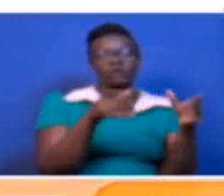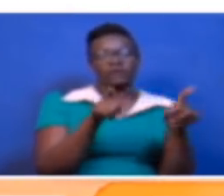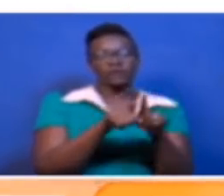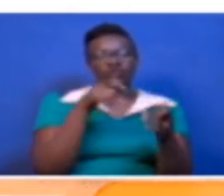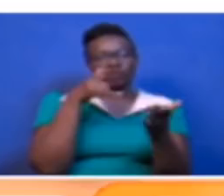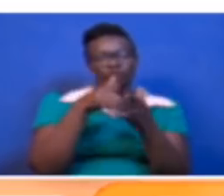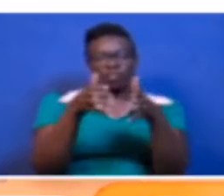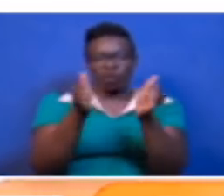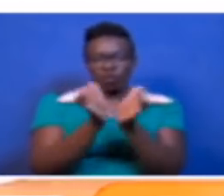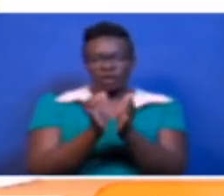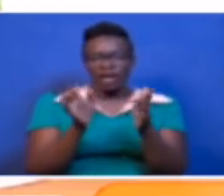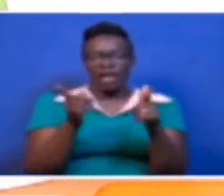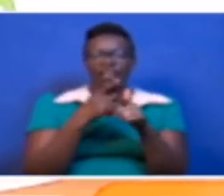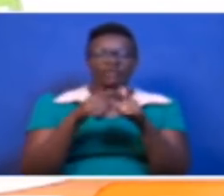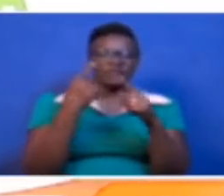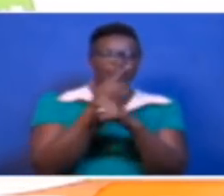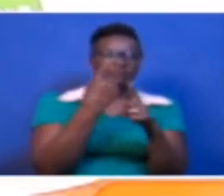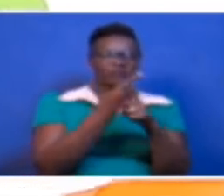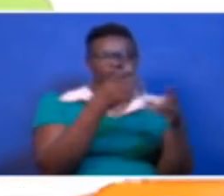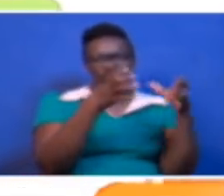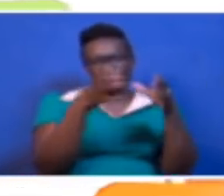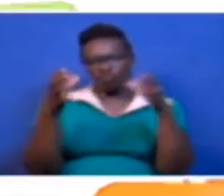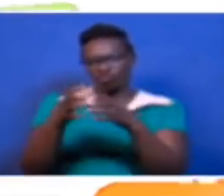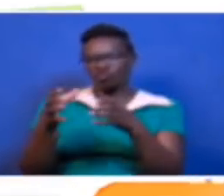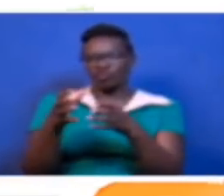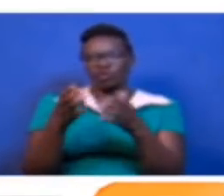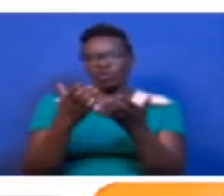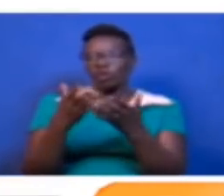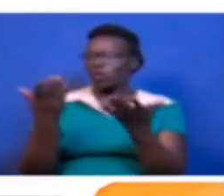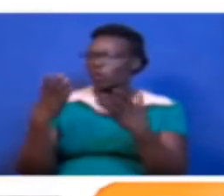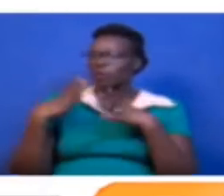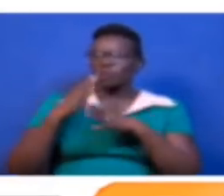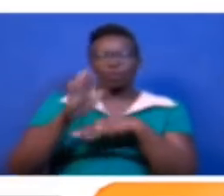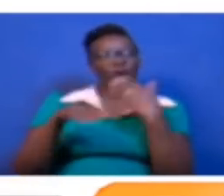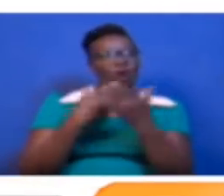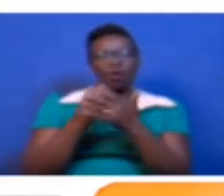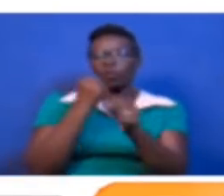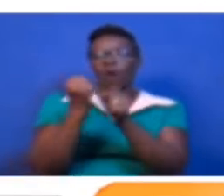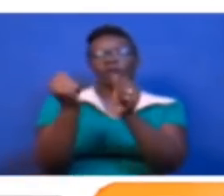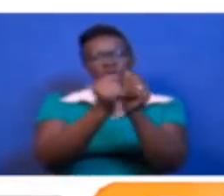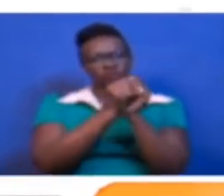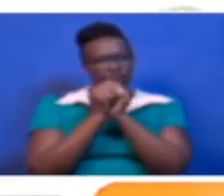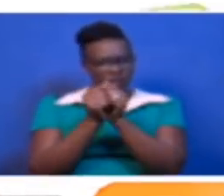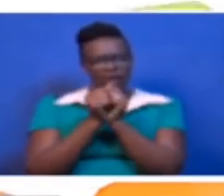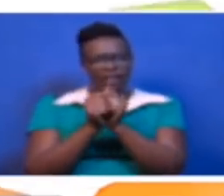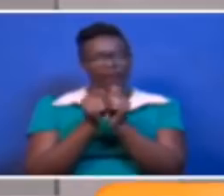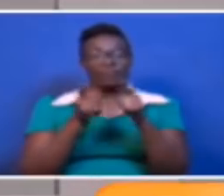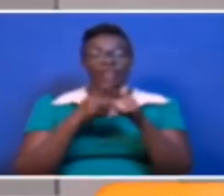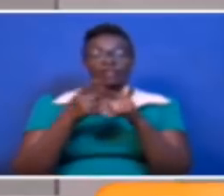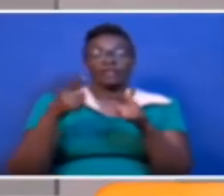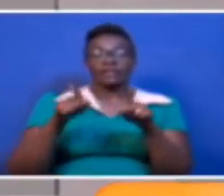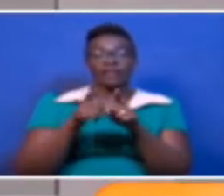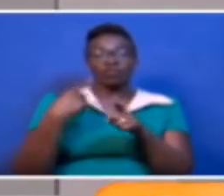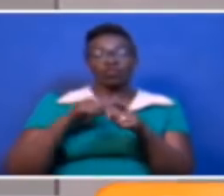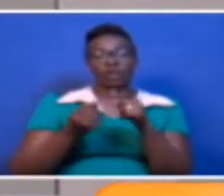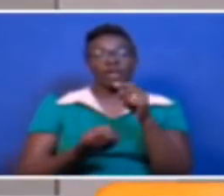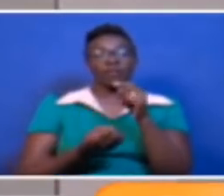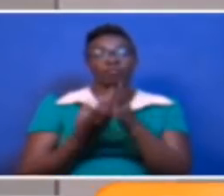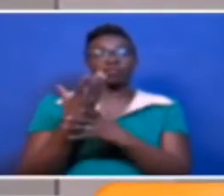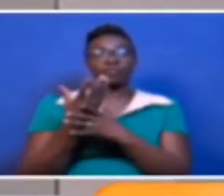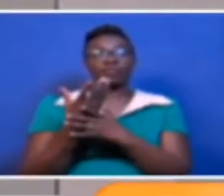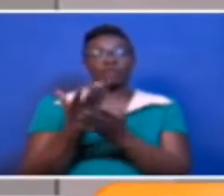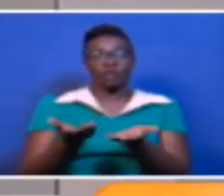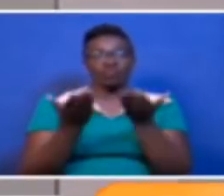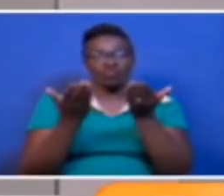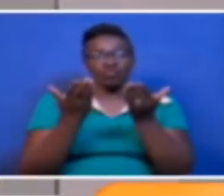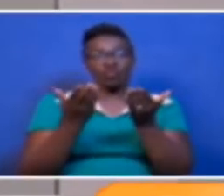then the multi-agency. With everybody working where together. Everybody working together. Okay. And then we've also increased surveillance. You remember like in the